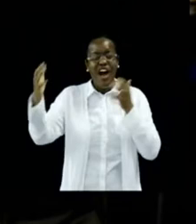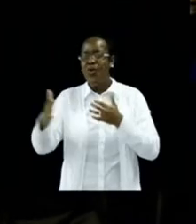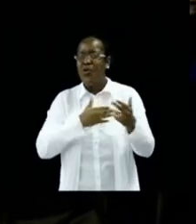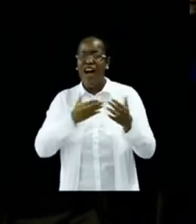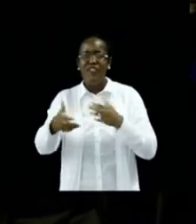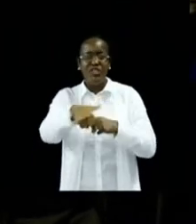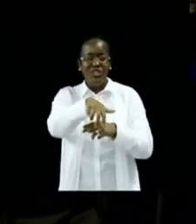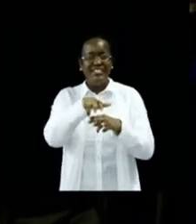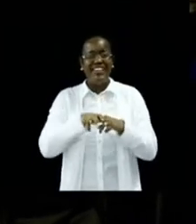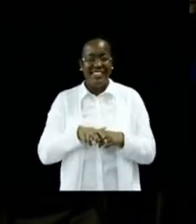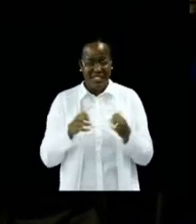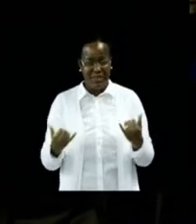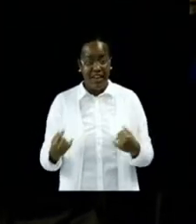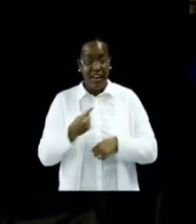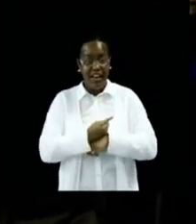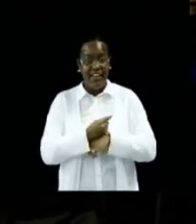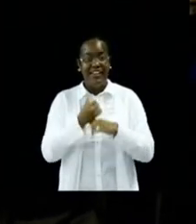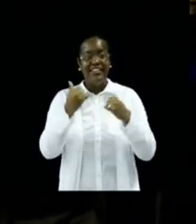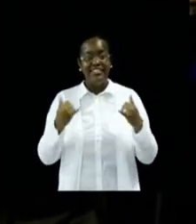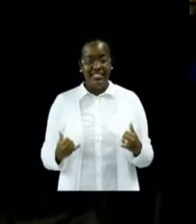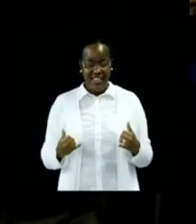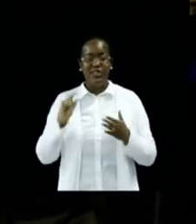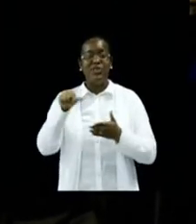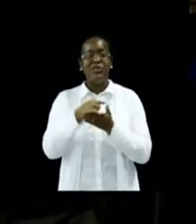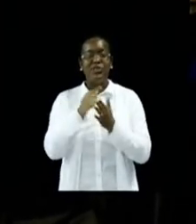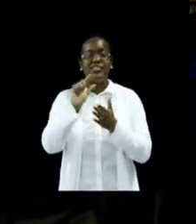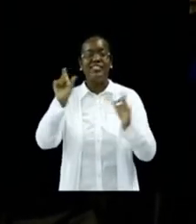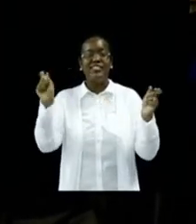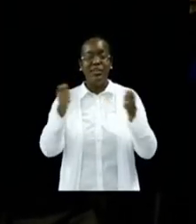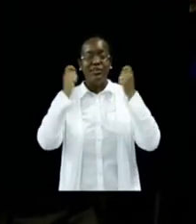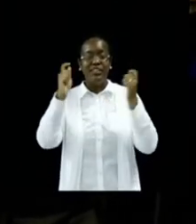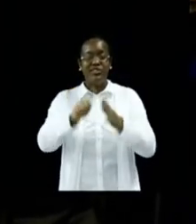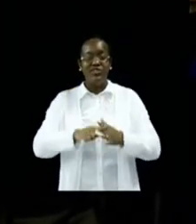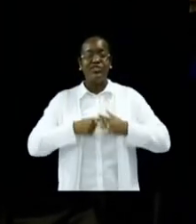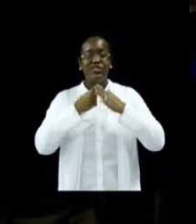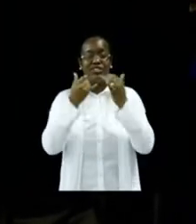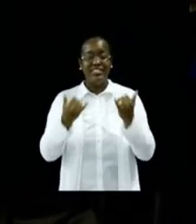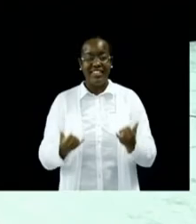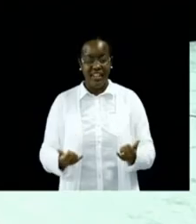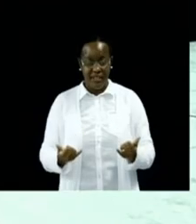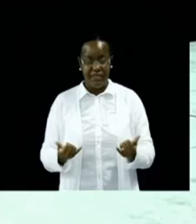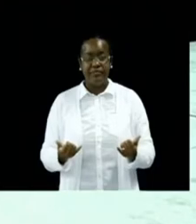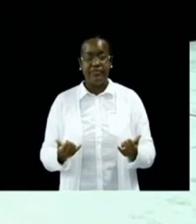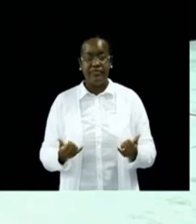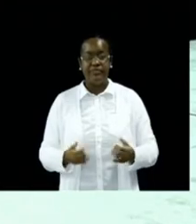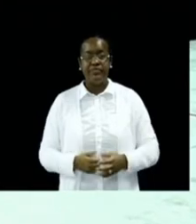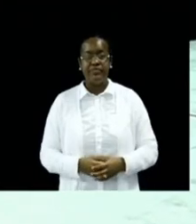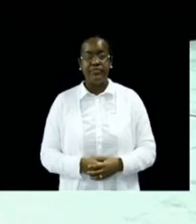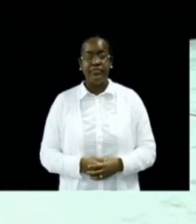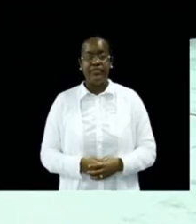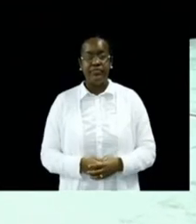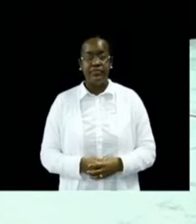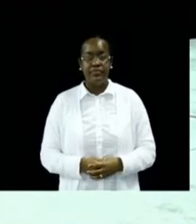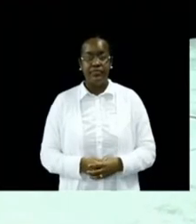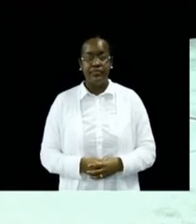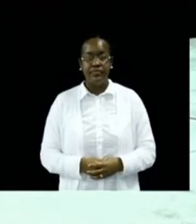The commencement ceremony will now begin. Good afternoon, TSU